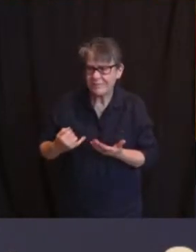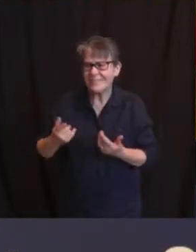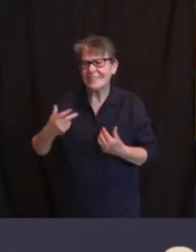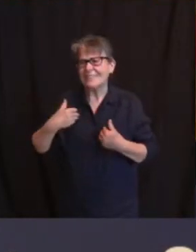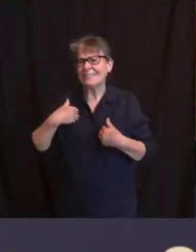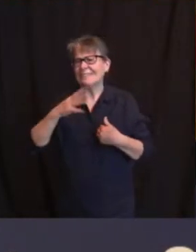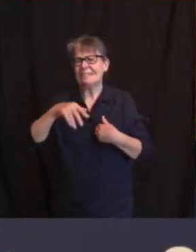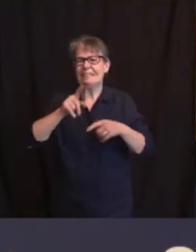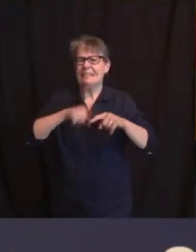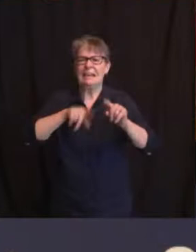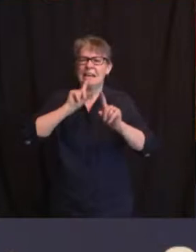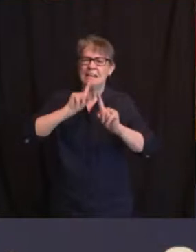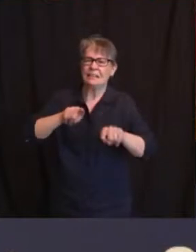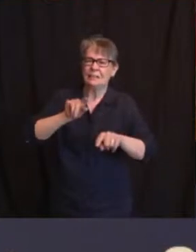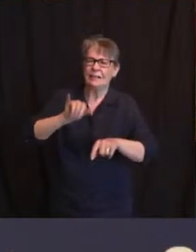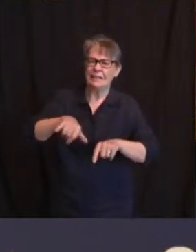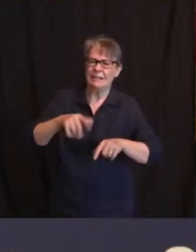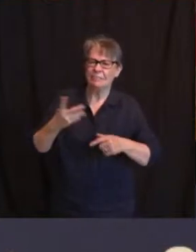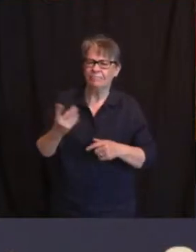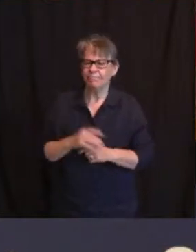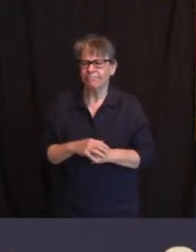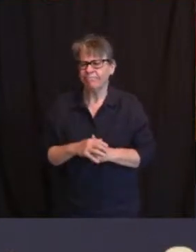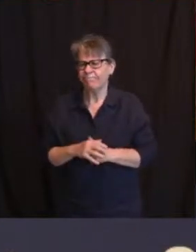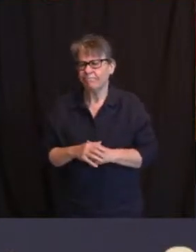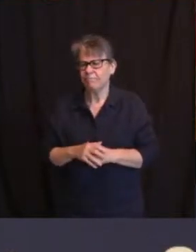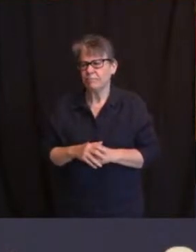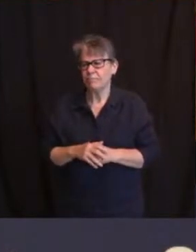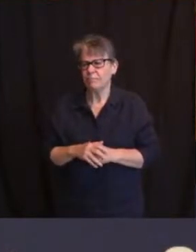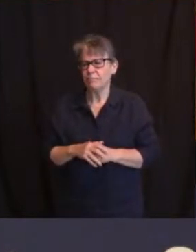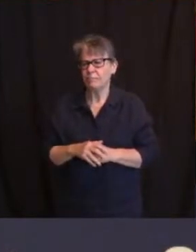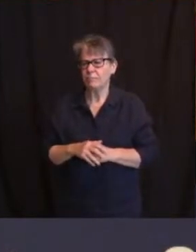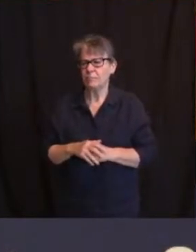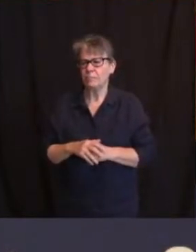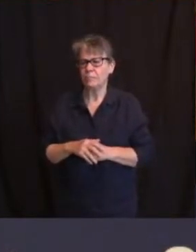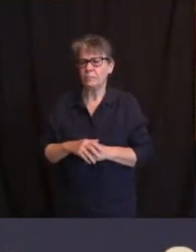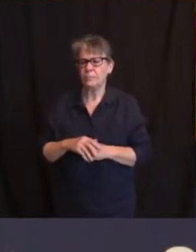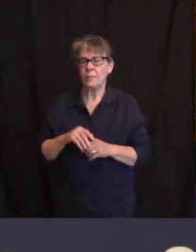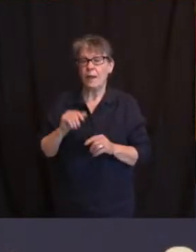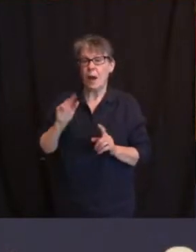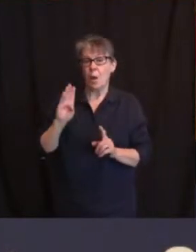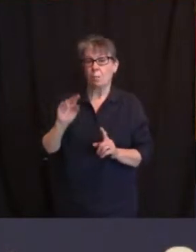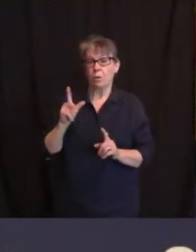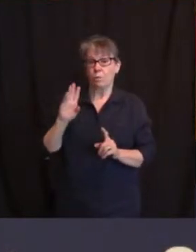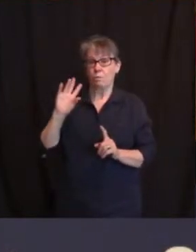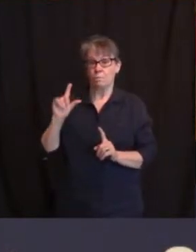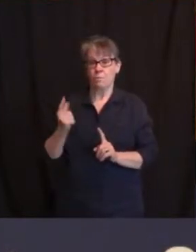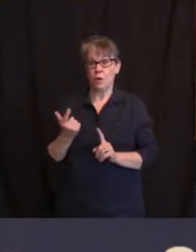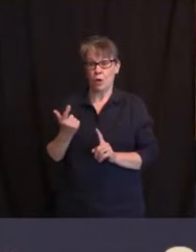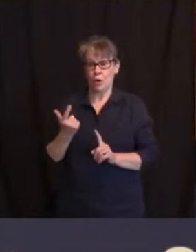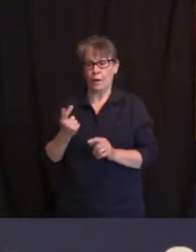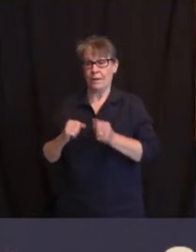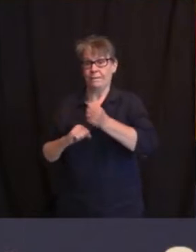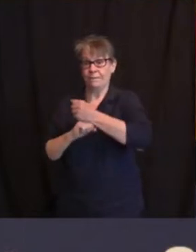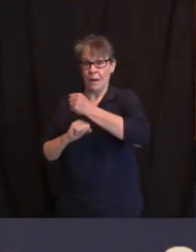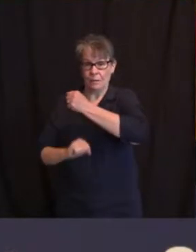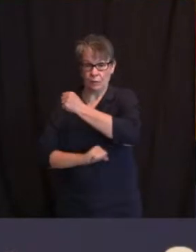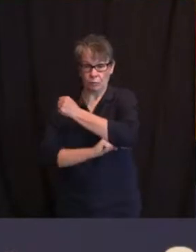No, the Bloomberg Philanthropies or Bloomberg Foundation, I'm not sure where this is coming from, and by the way, I want to give them a big shout out